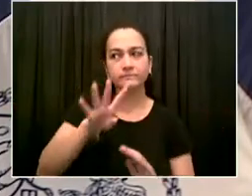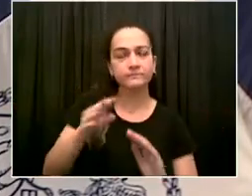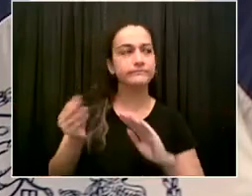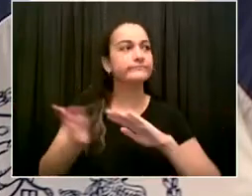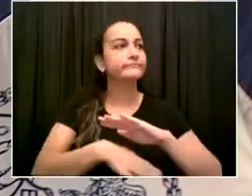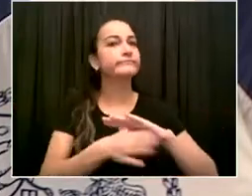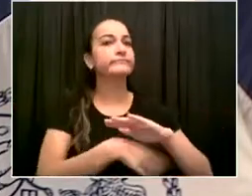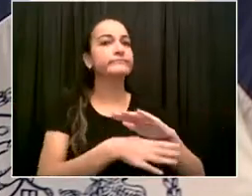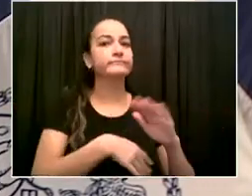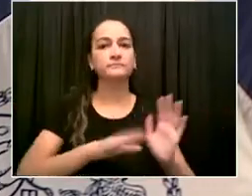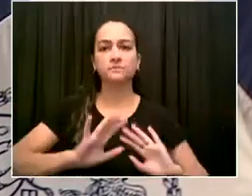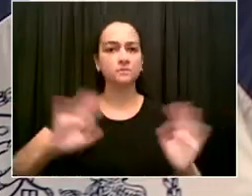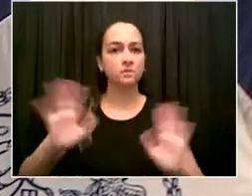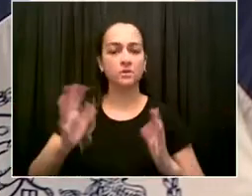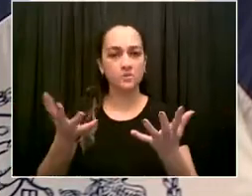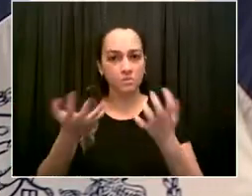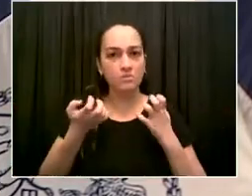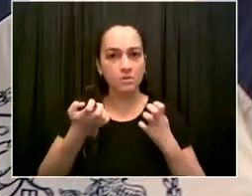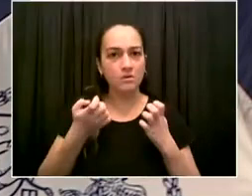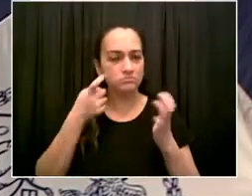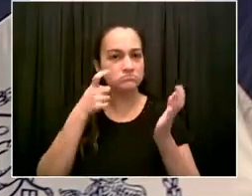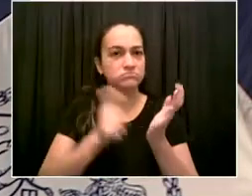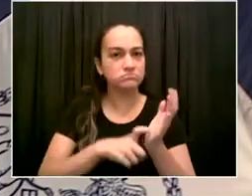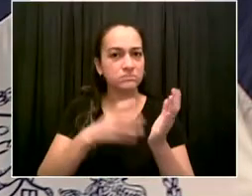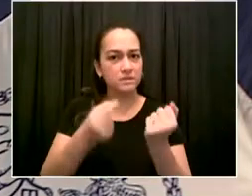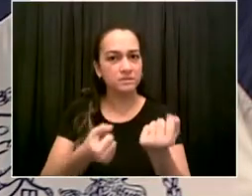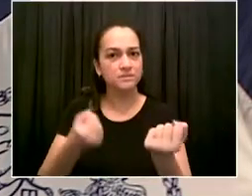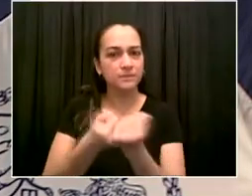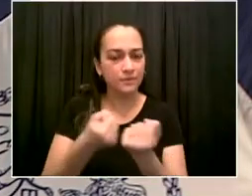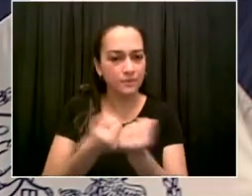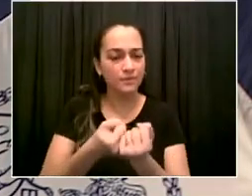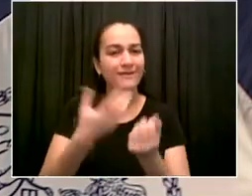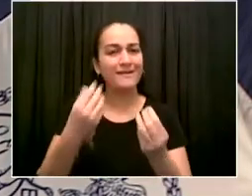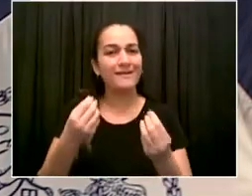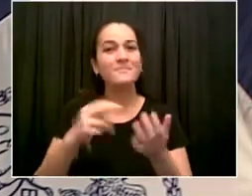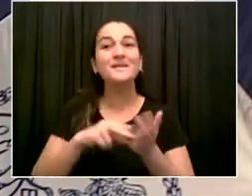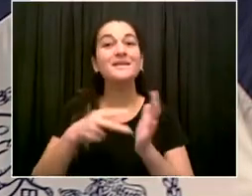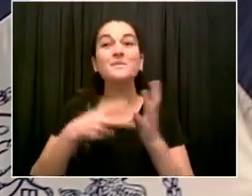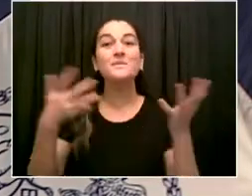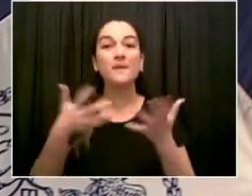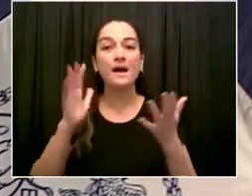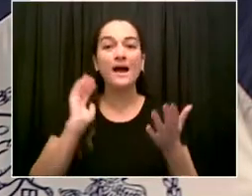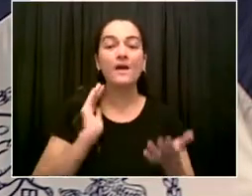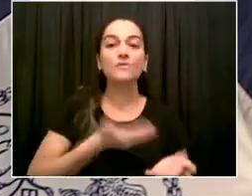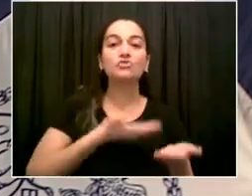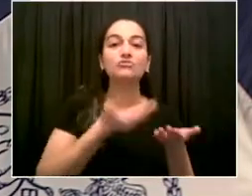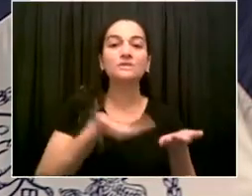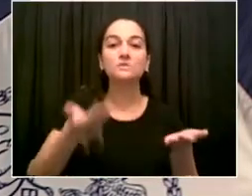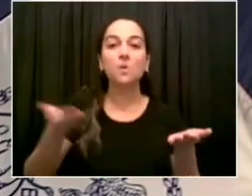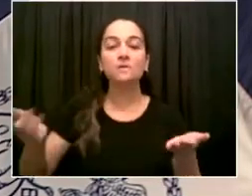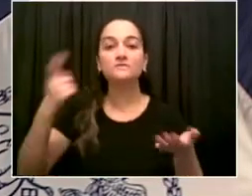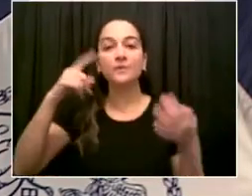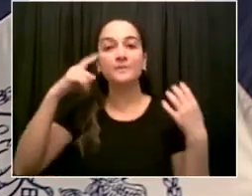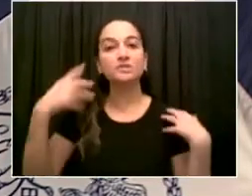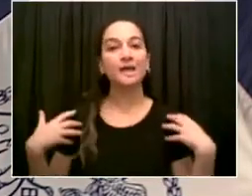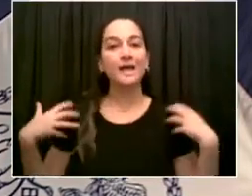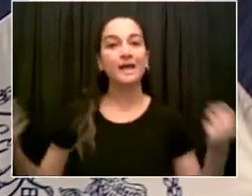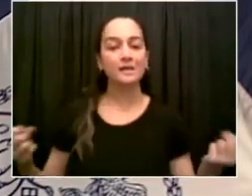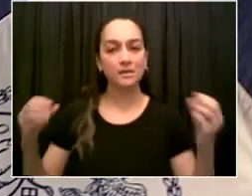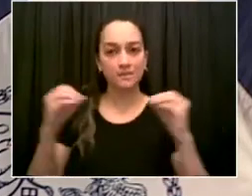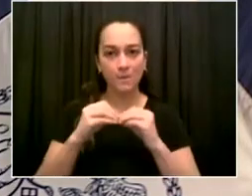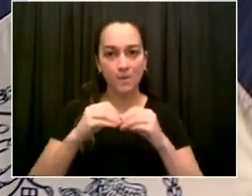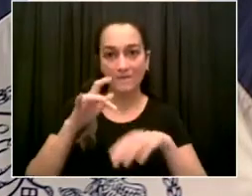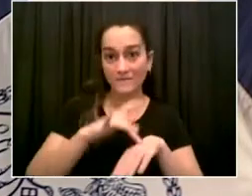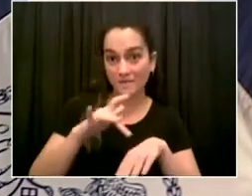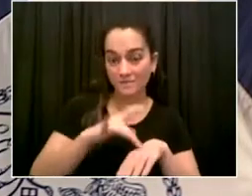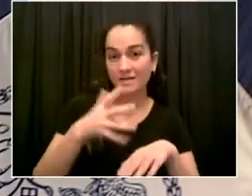health services and support more accessible, more available, more constant than anything we've ever seen before in the